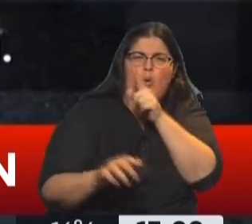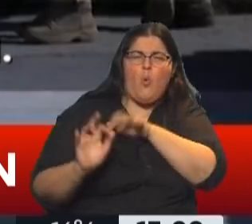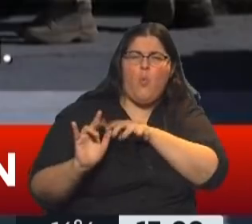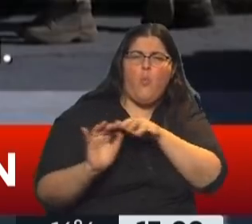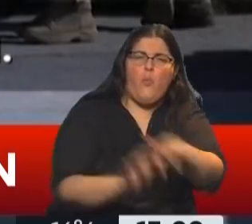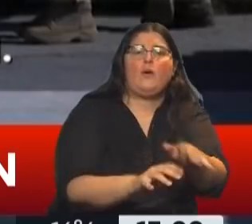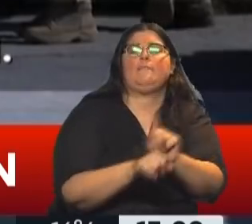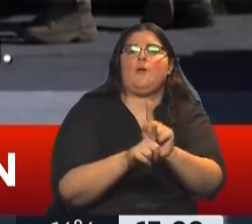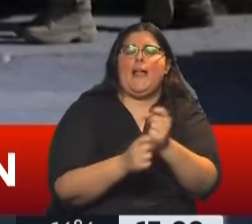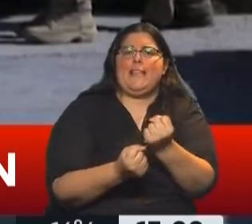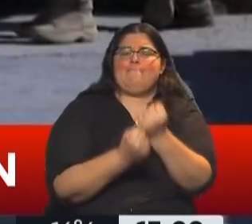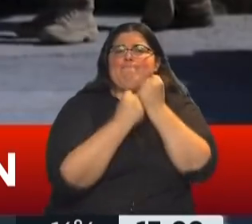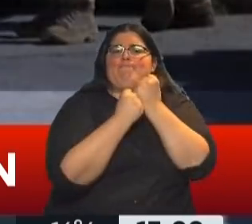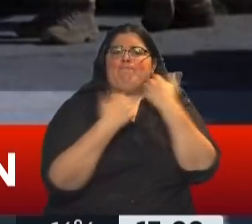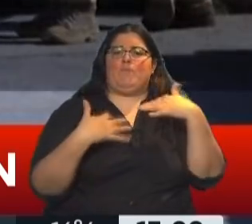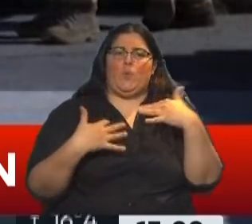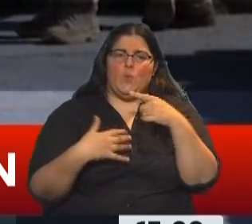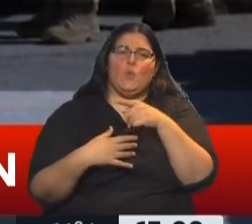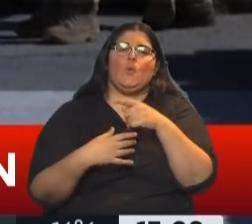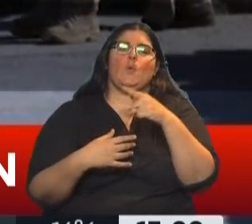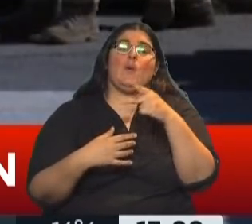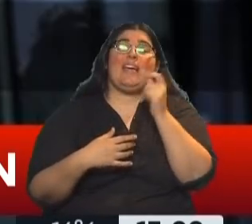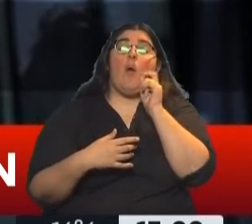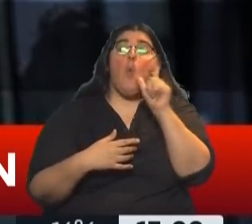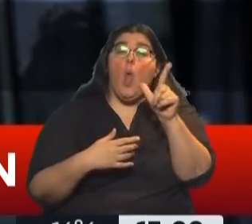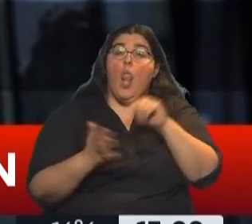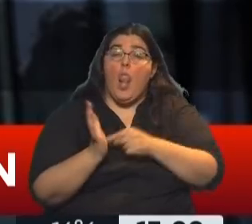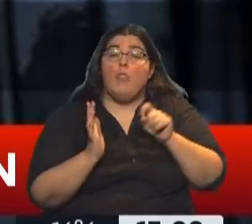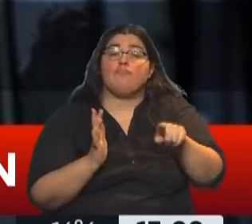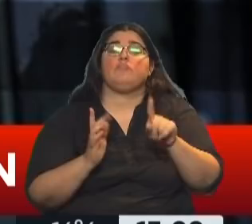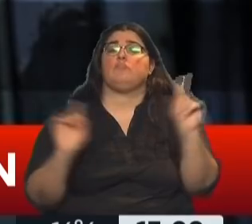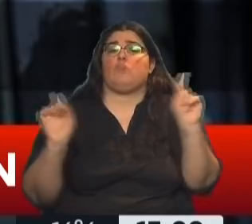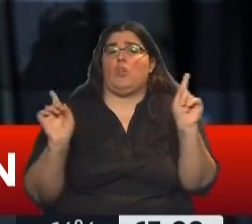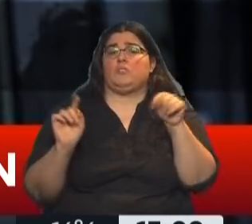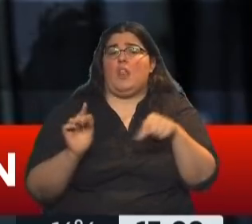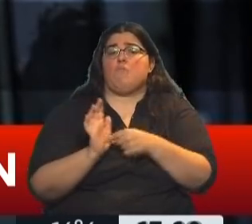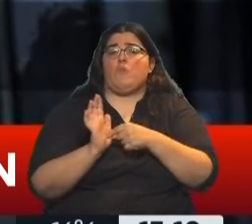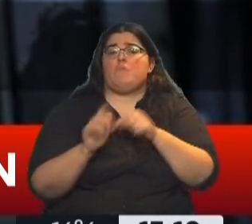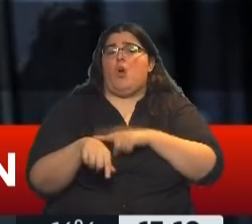and the lack of resistance that they have faced. Kabul is not right now